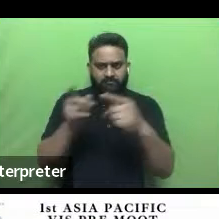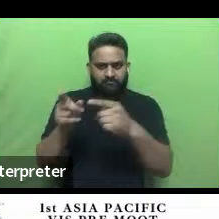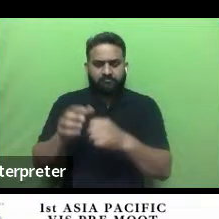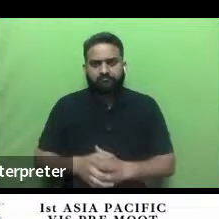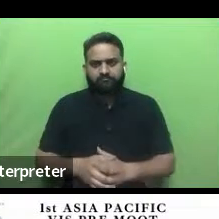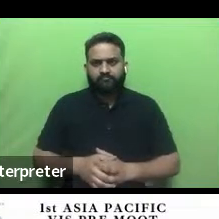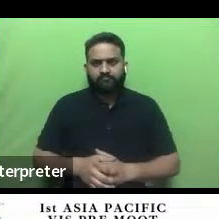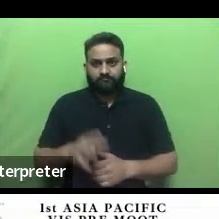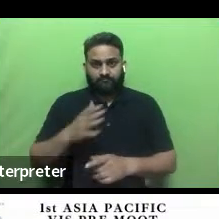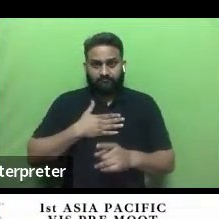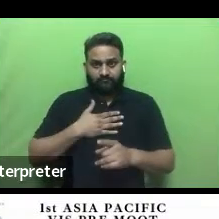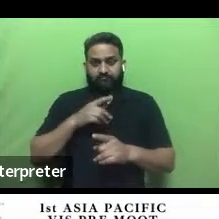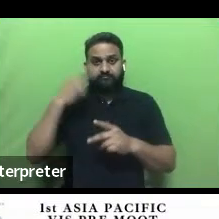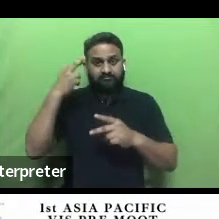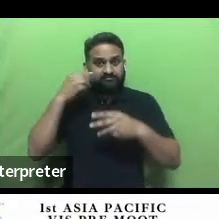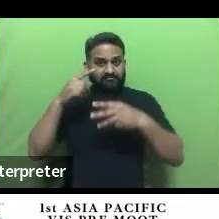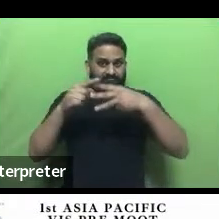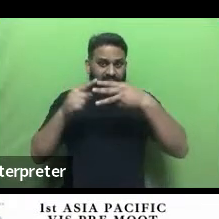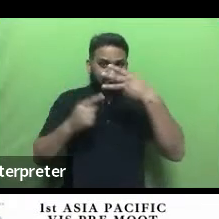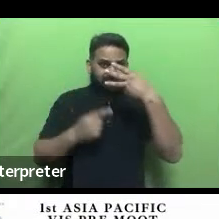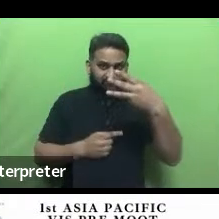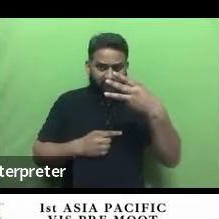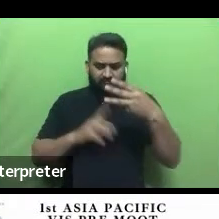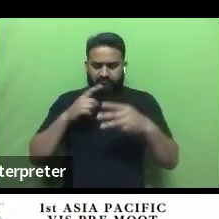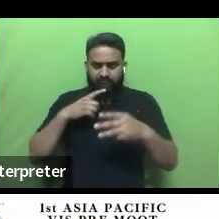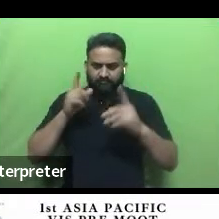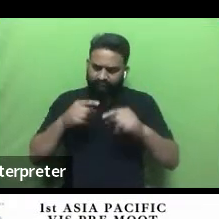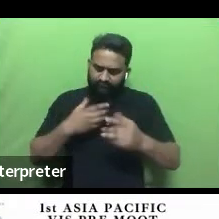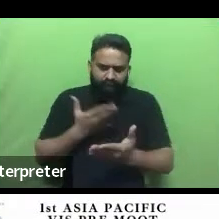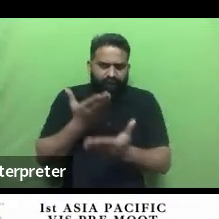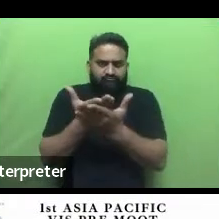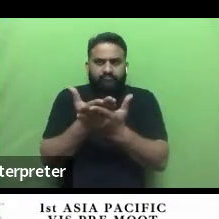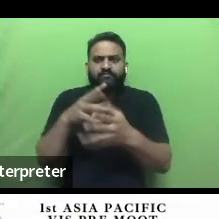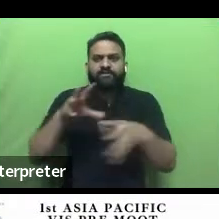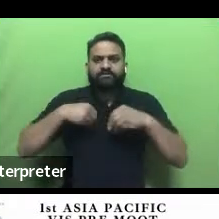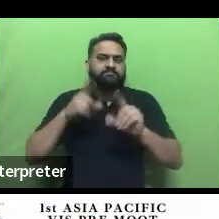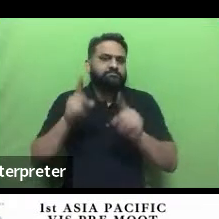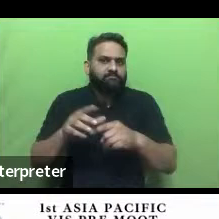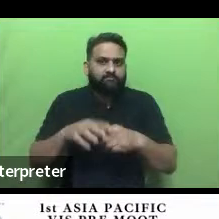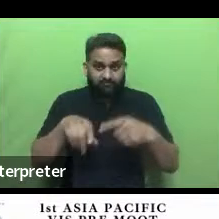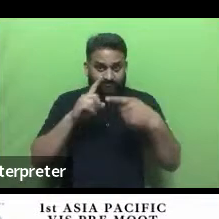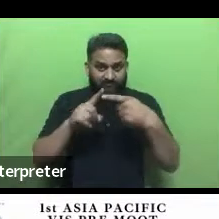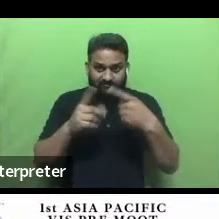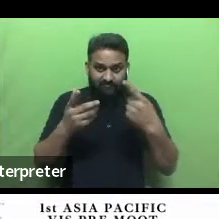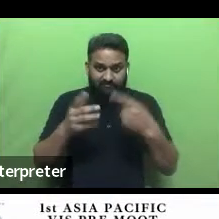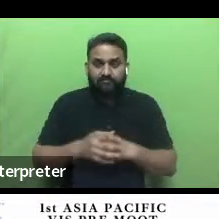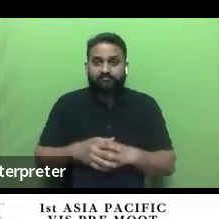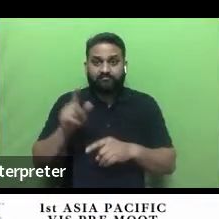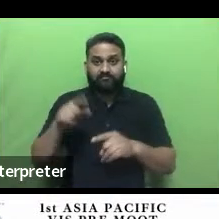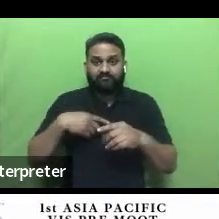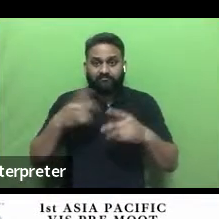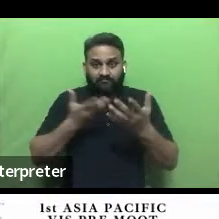forward 3 reasons why the tribunal should accept this proposal. Firstly,